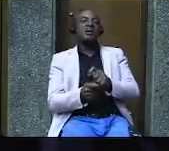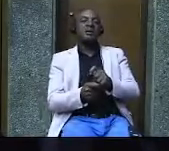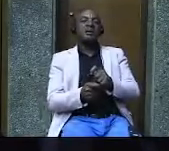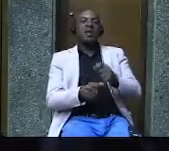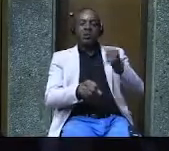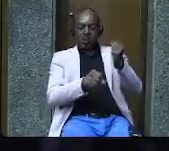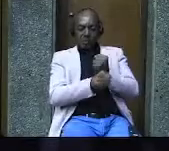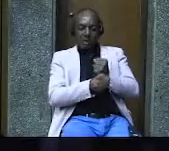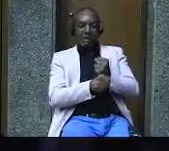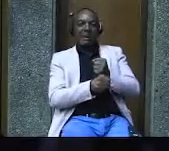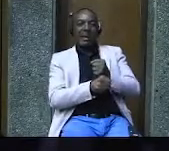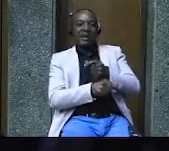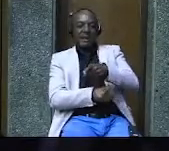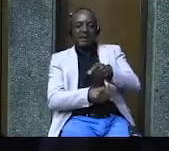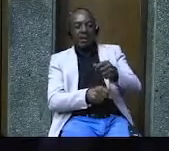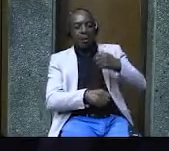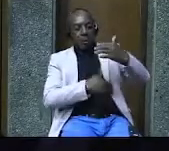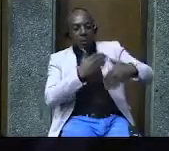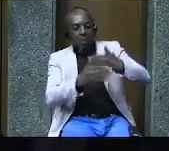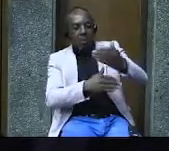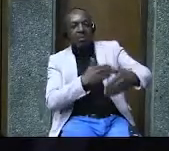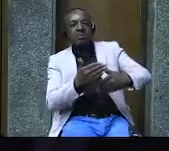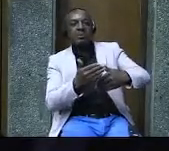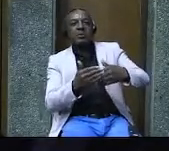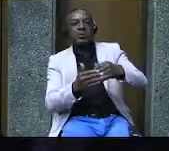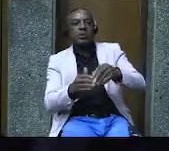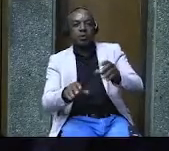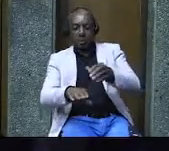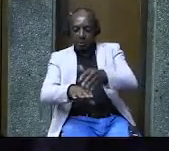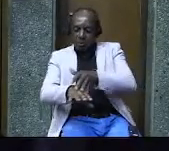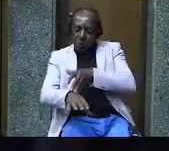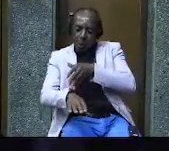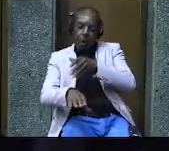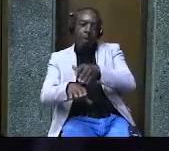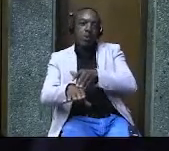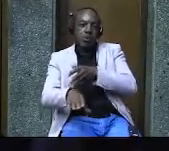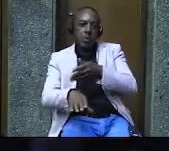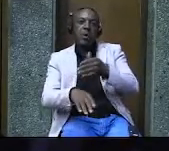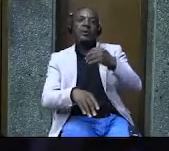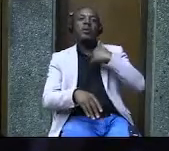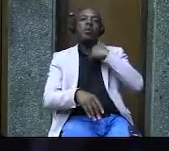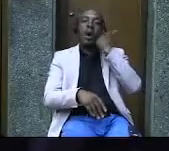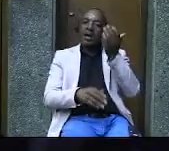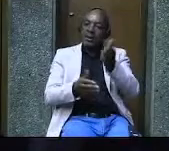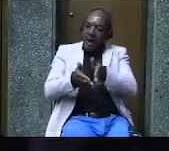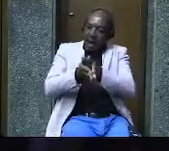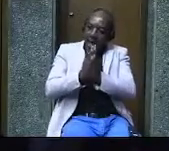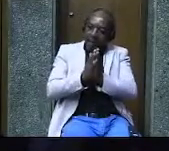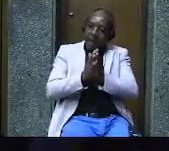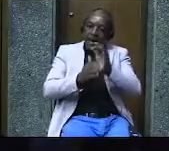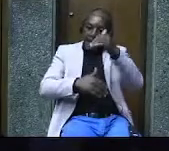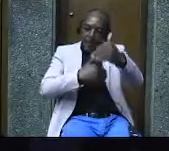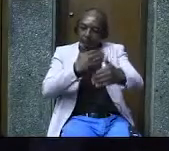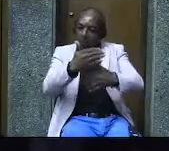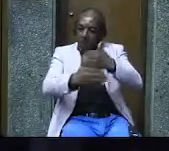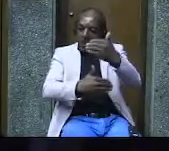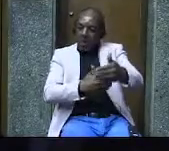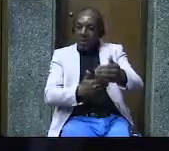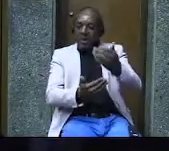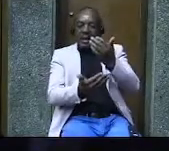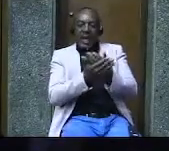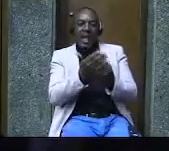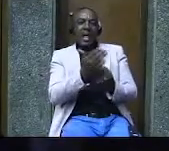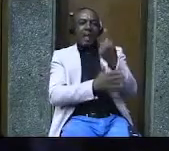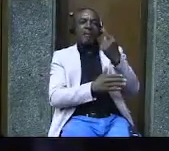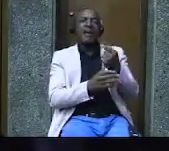end up ba hlokahala and then le dipampiri di lahleya. So re kopa process ya bona ha ike e be fast